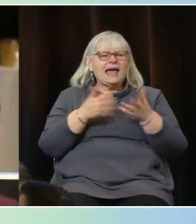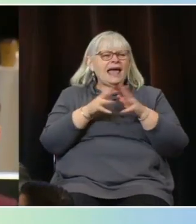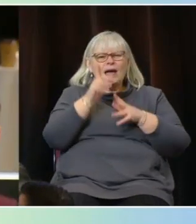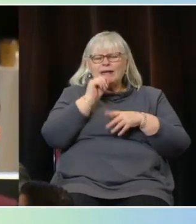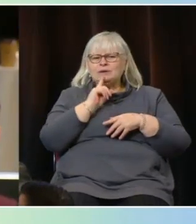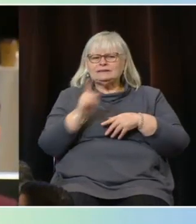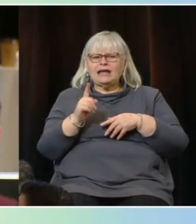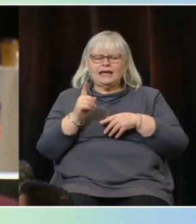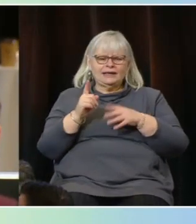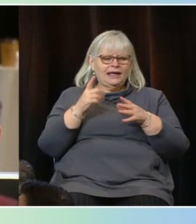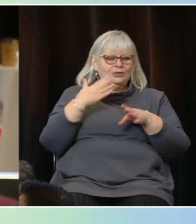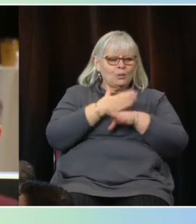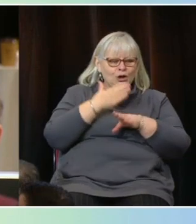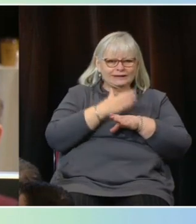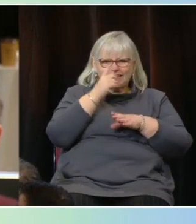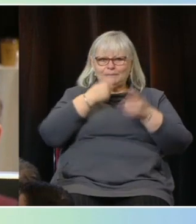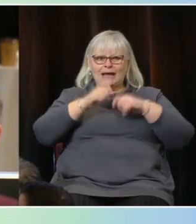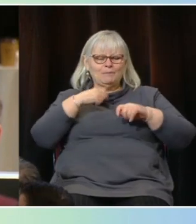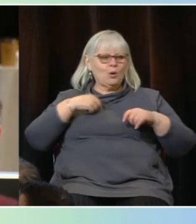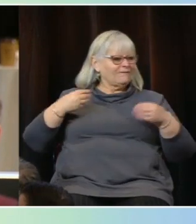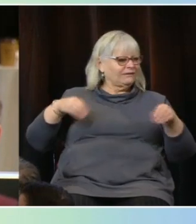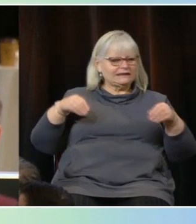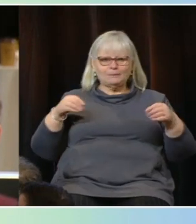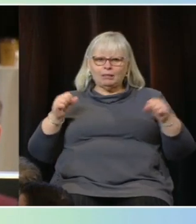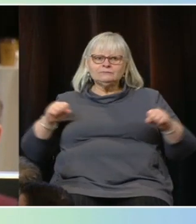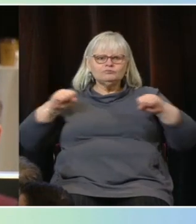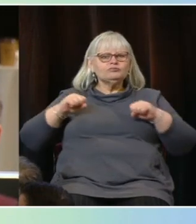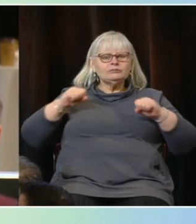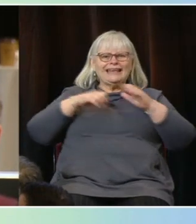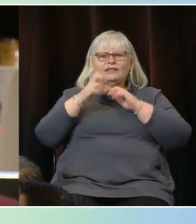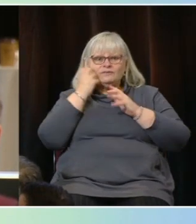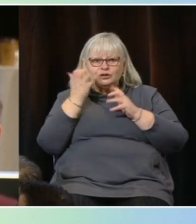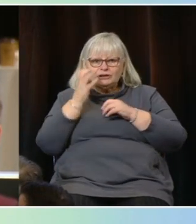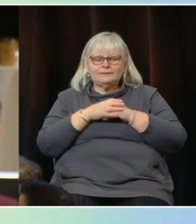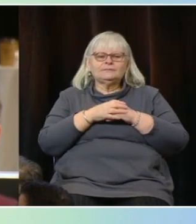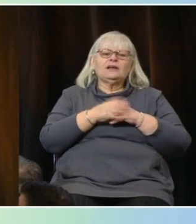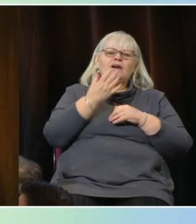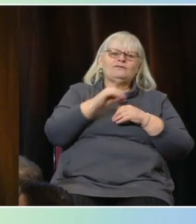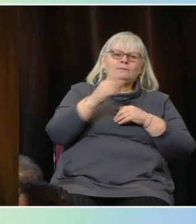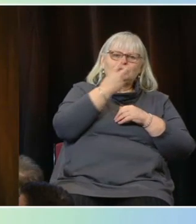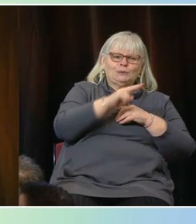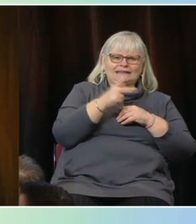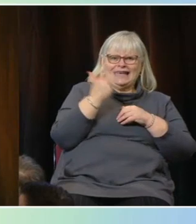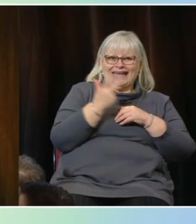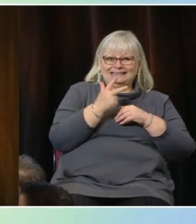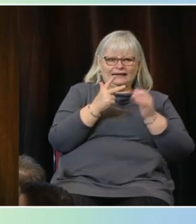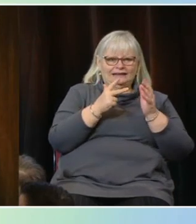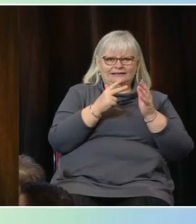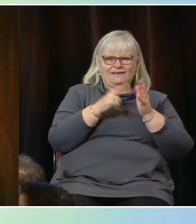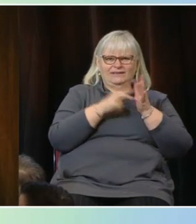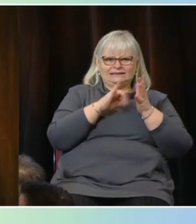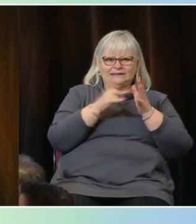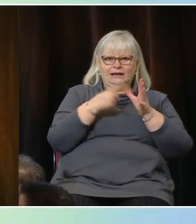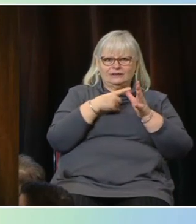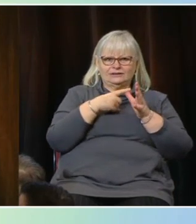and to thrive and thrive in a more Dynamic economy of the future the 2018 International Pisa survey found that